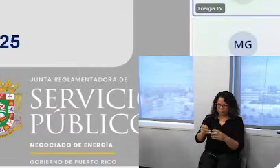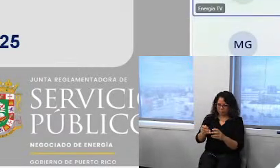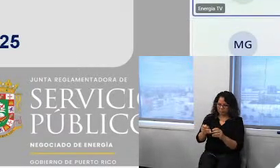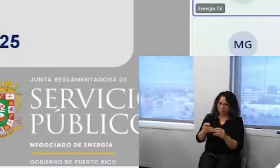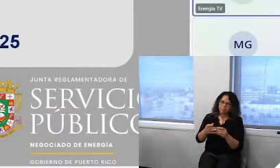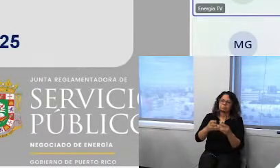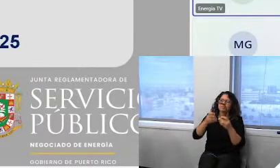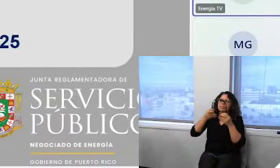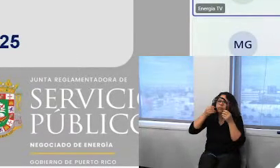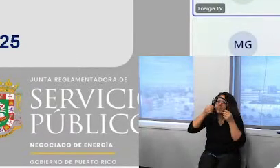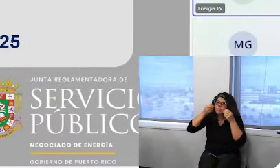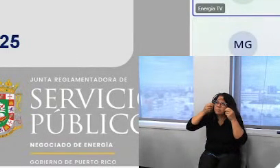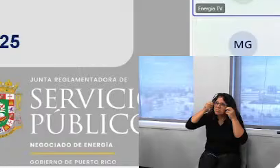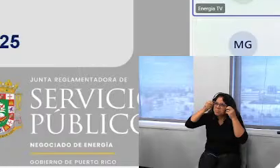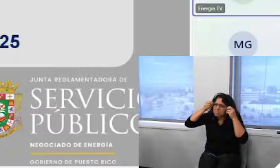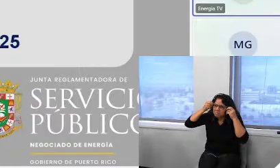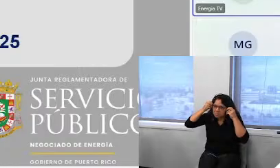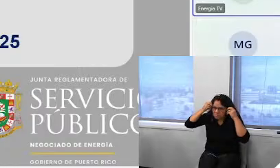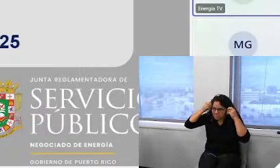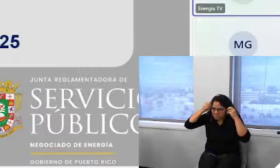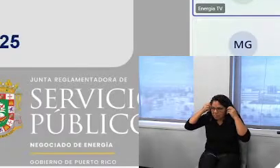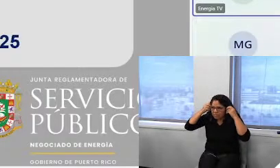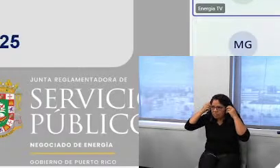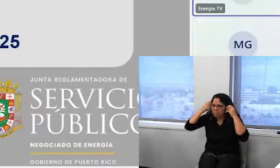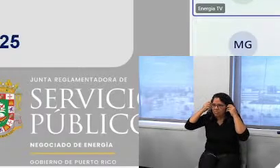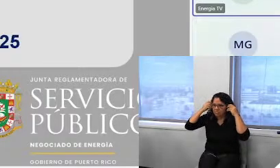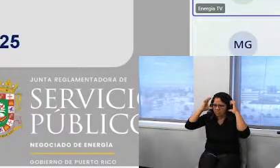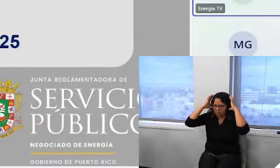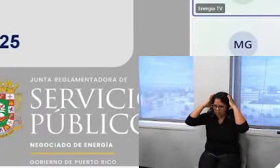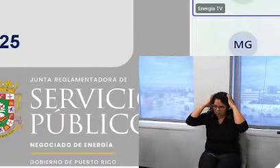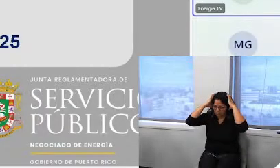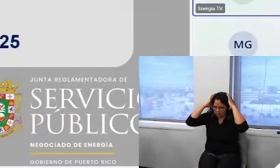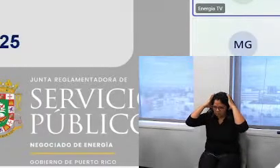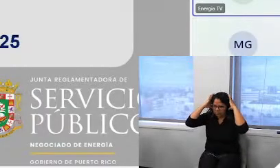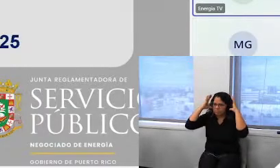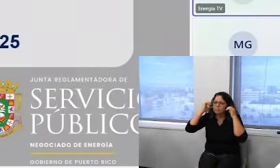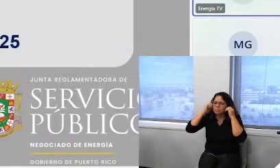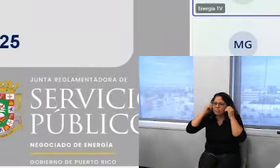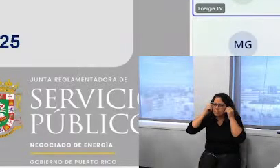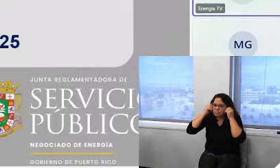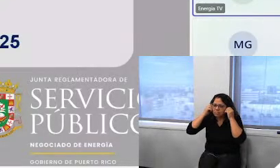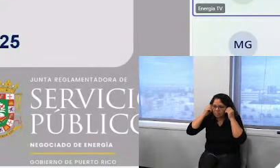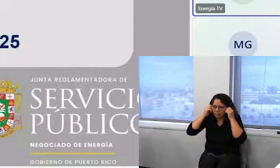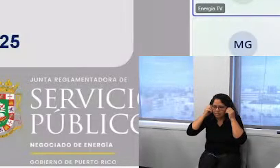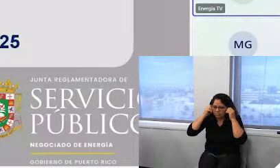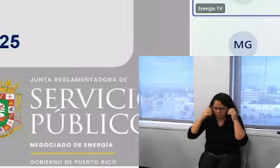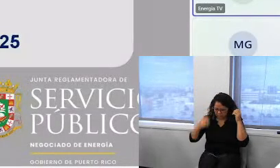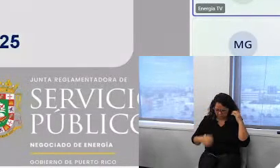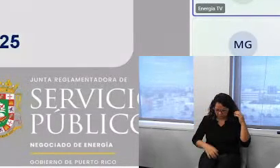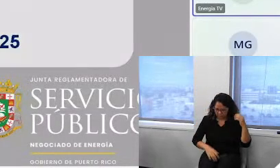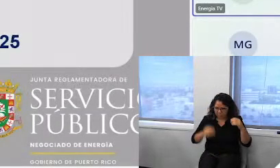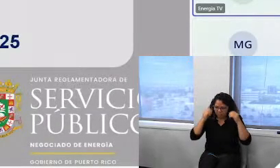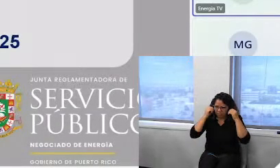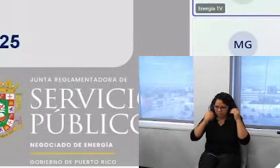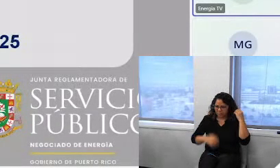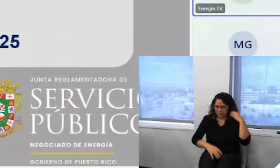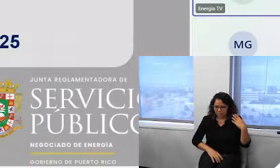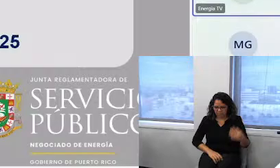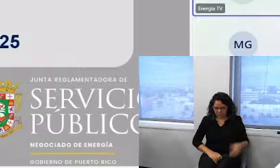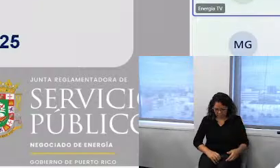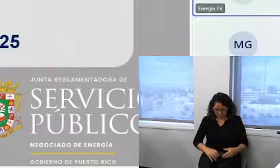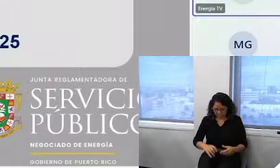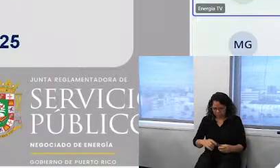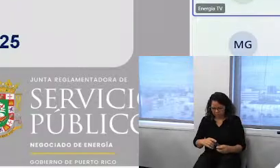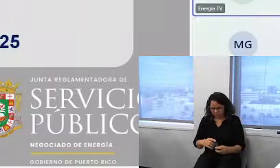back. Thank you. As I indicated yesterday, first we're going to start with questions concerning